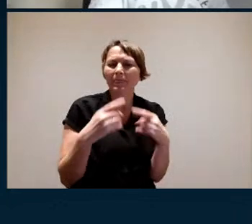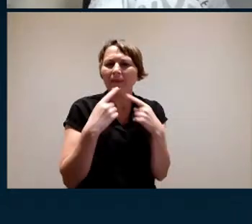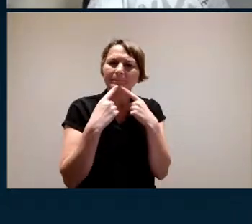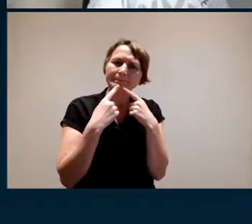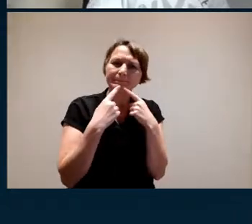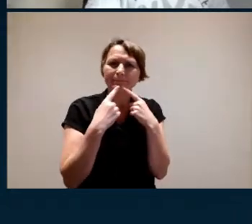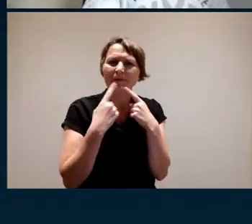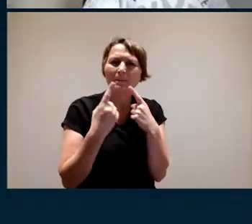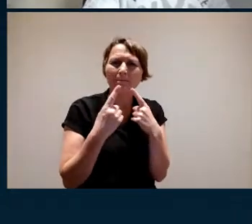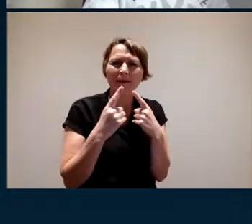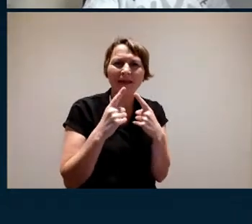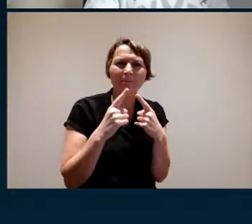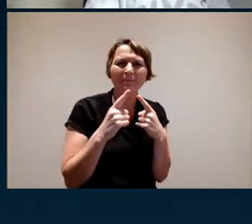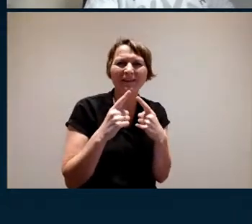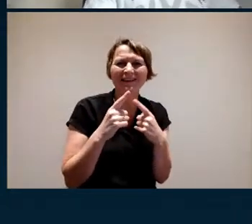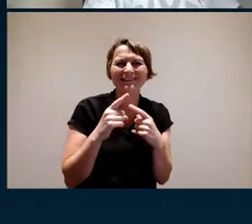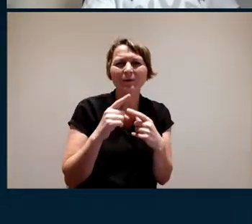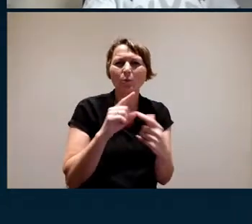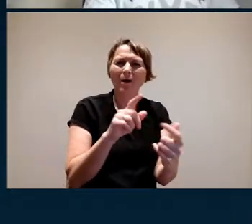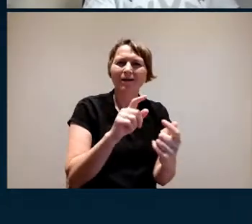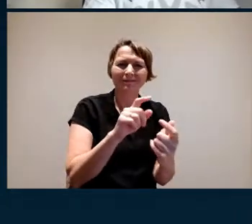elevated users can only use it